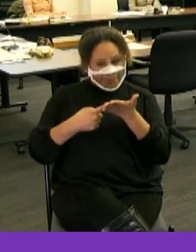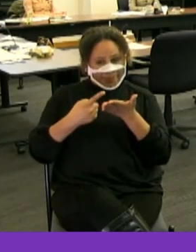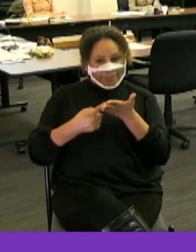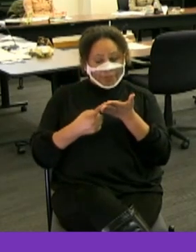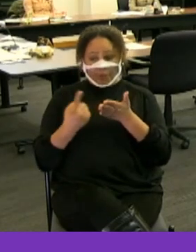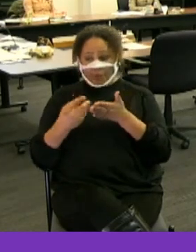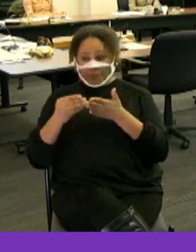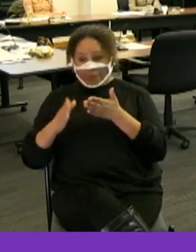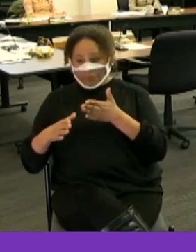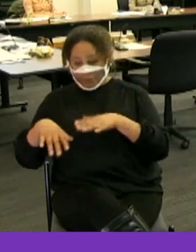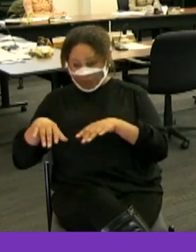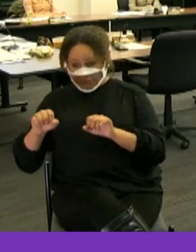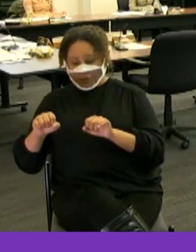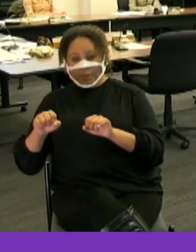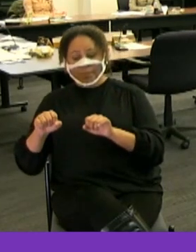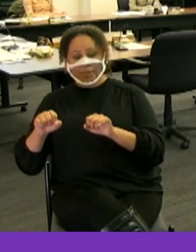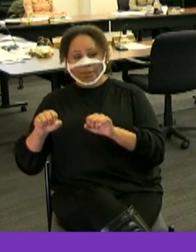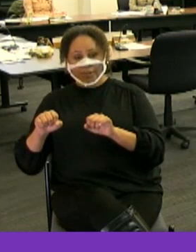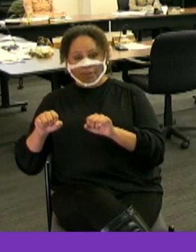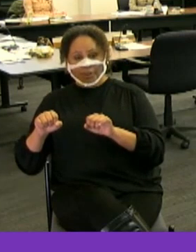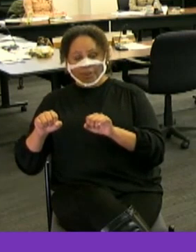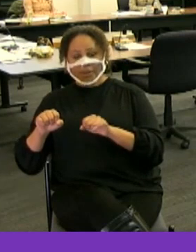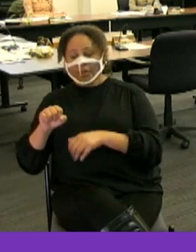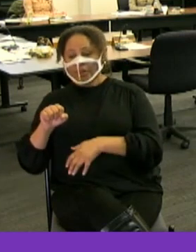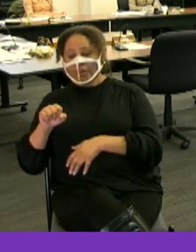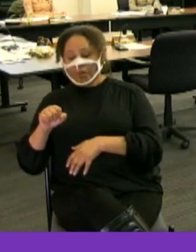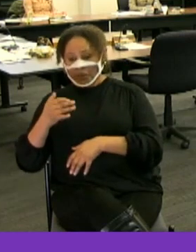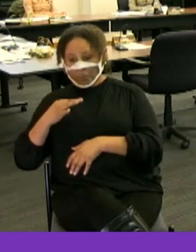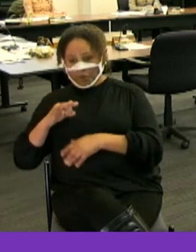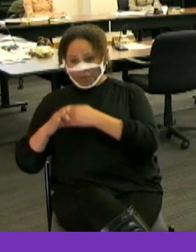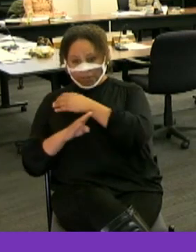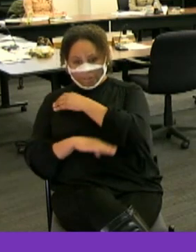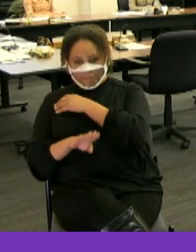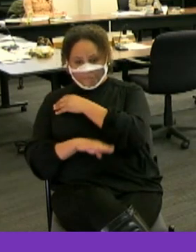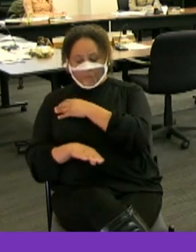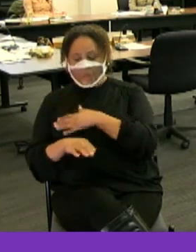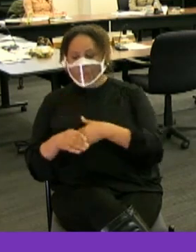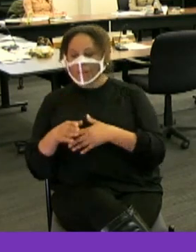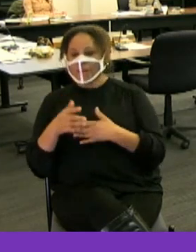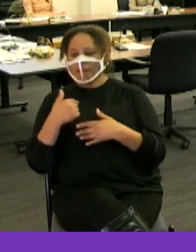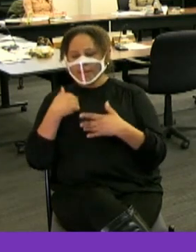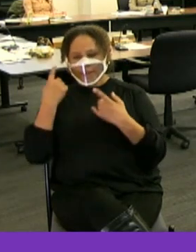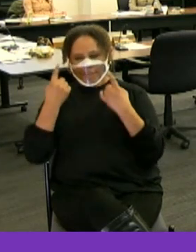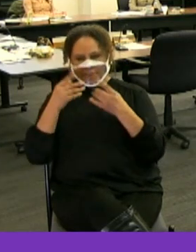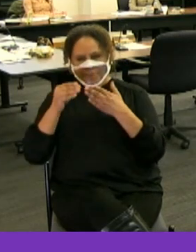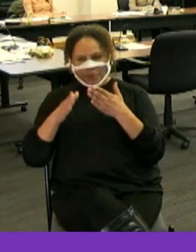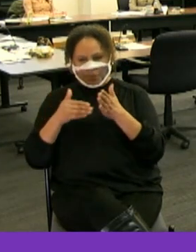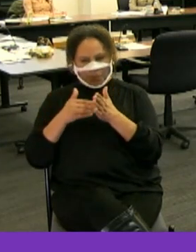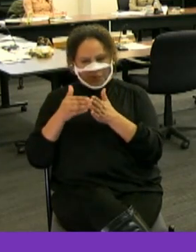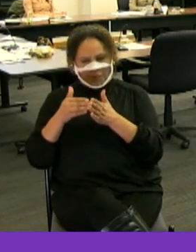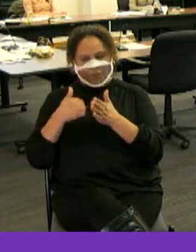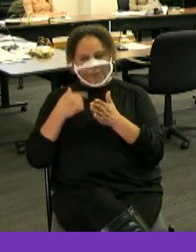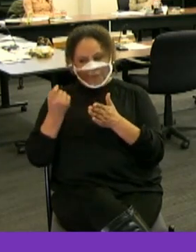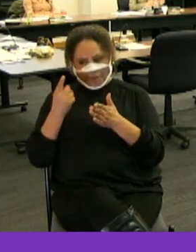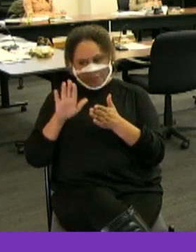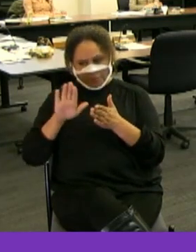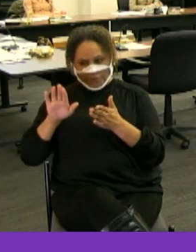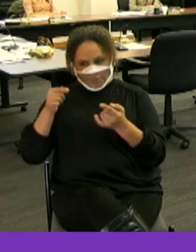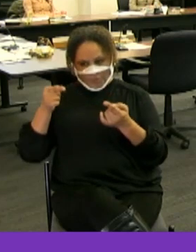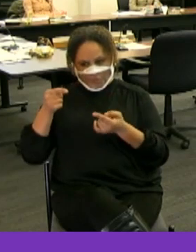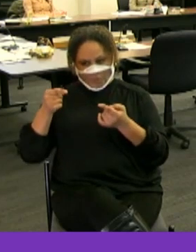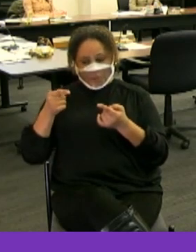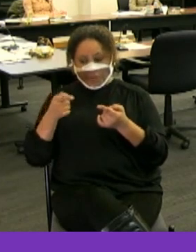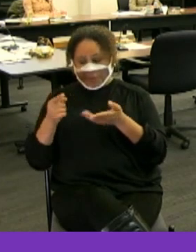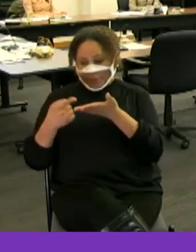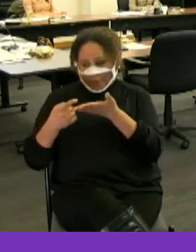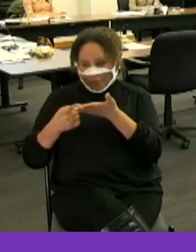credit hours in the fall, it's $45. And I think about our students all the time. I understand their struggles. They talk to me, the team